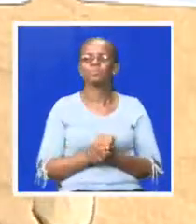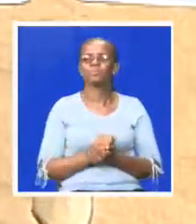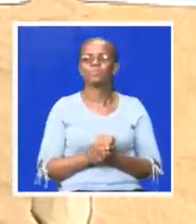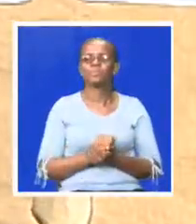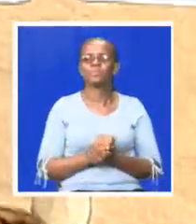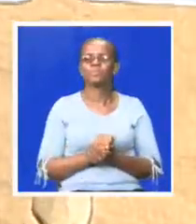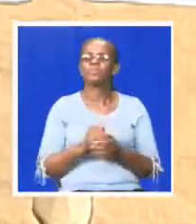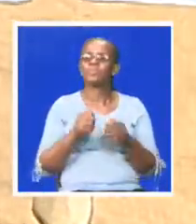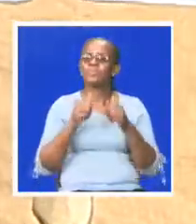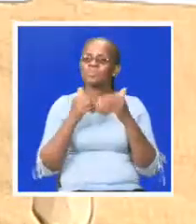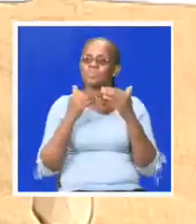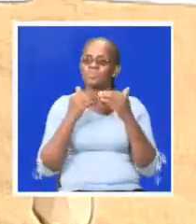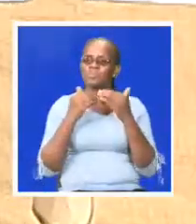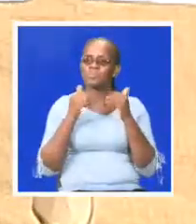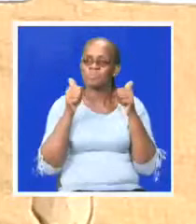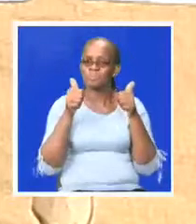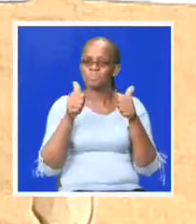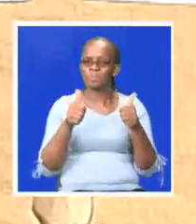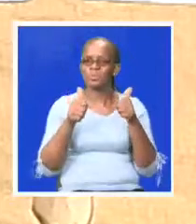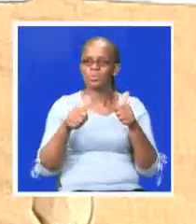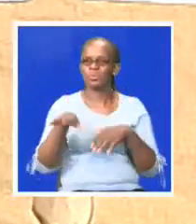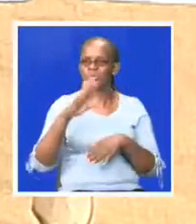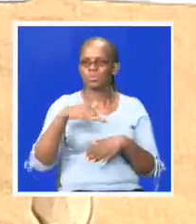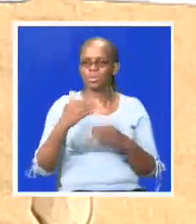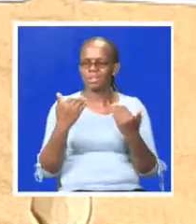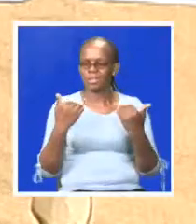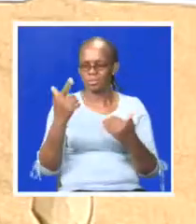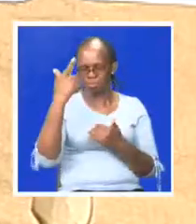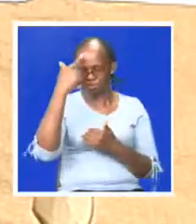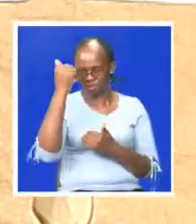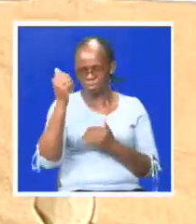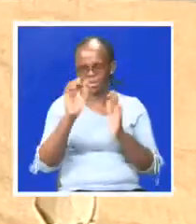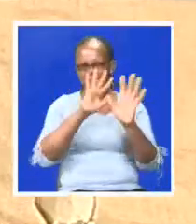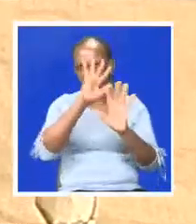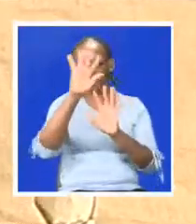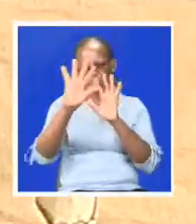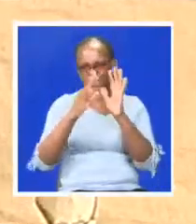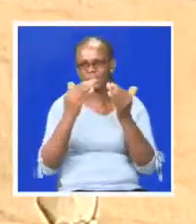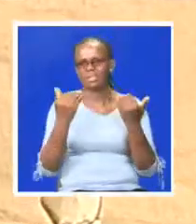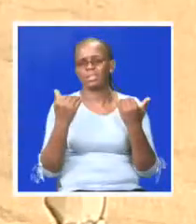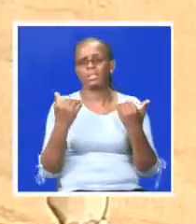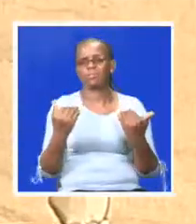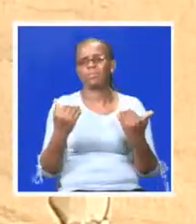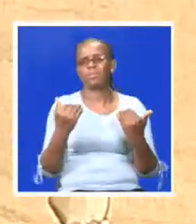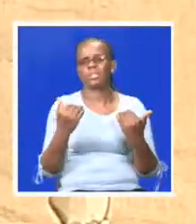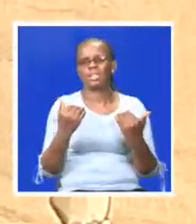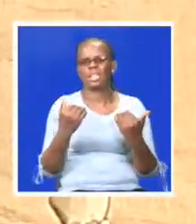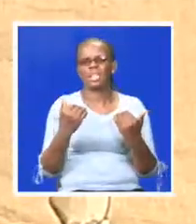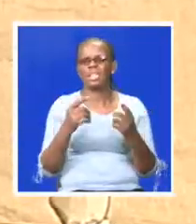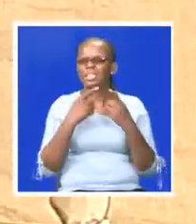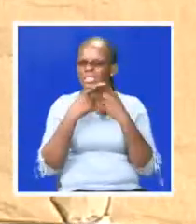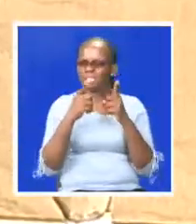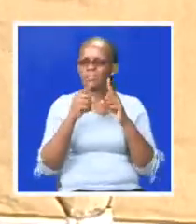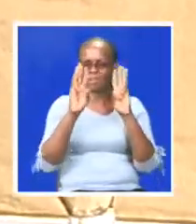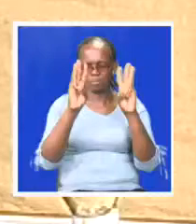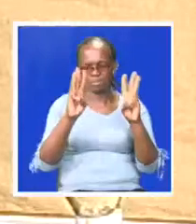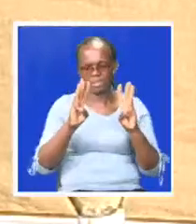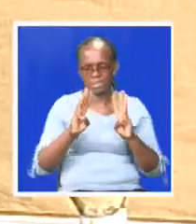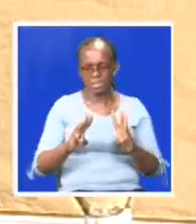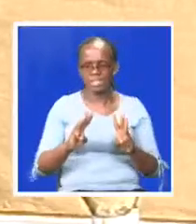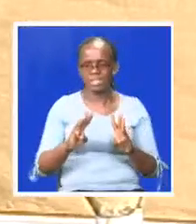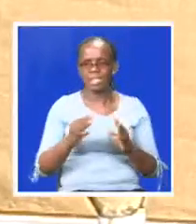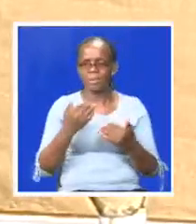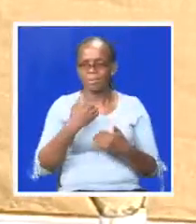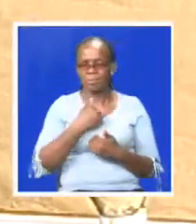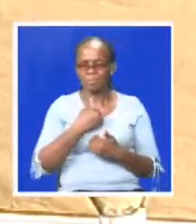Well done. Now we want to know how is the weather today. We are in different places. I am going to tell you how